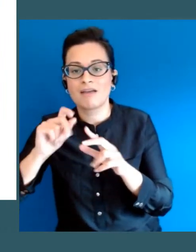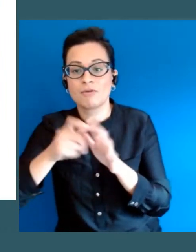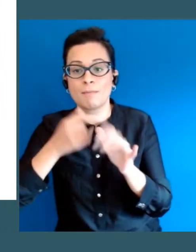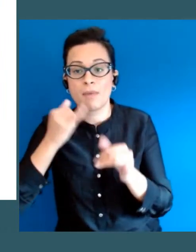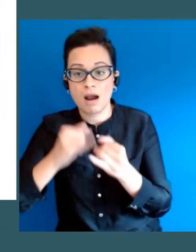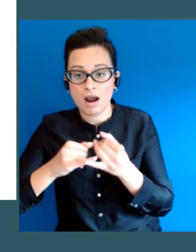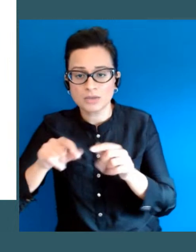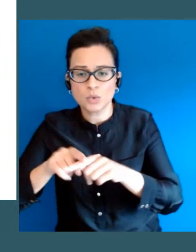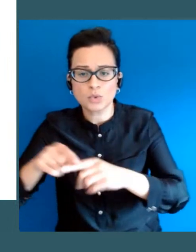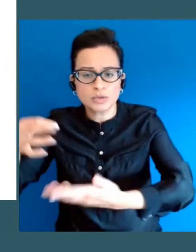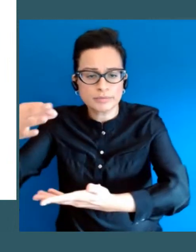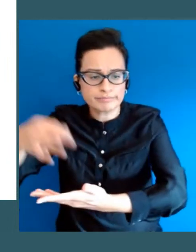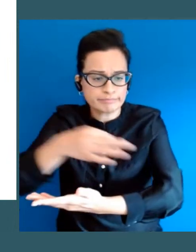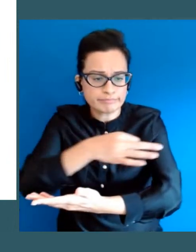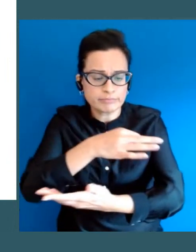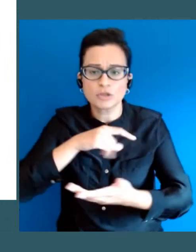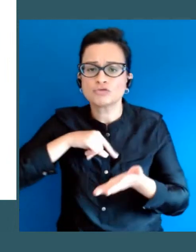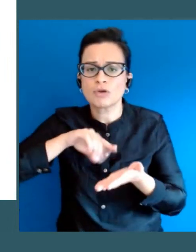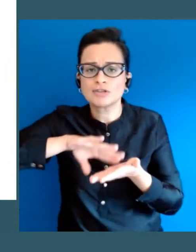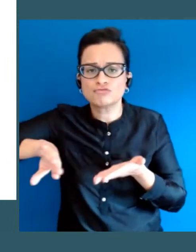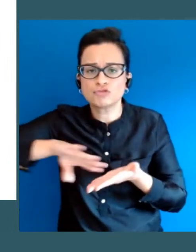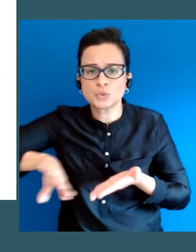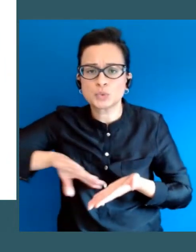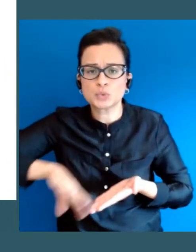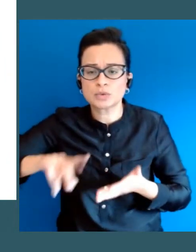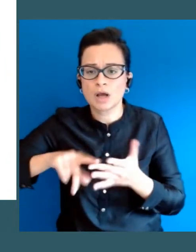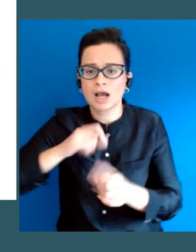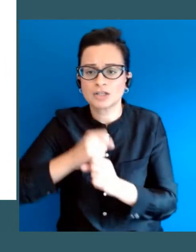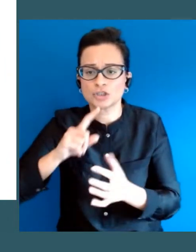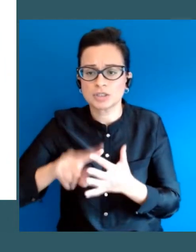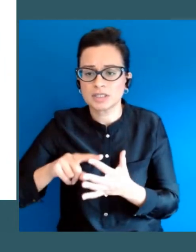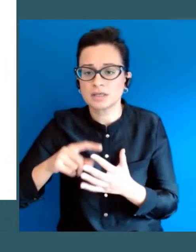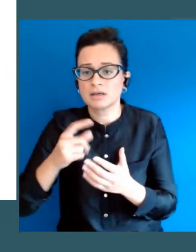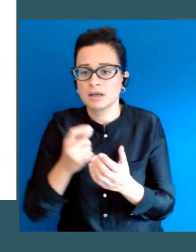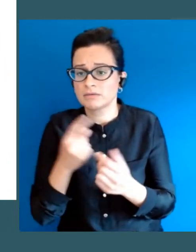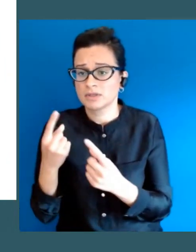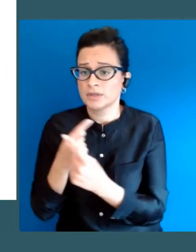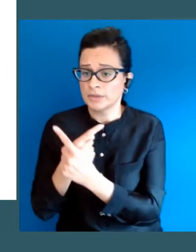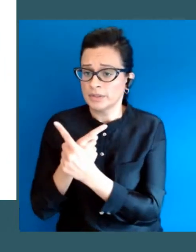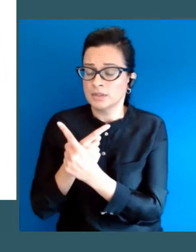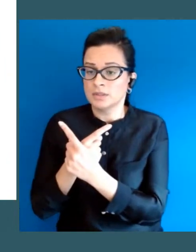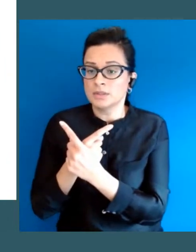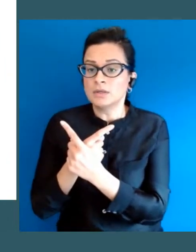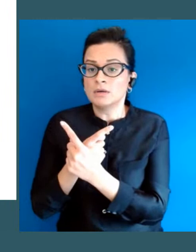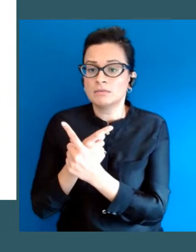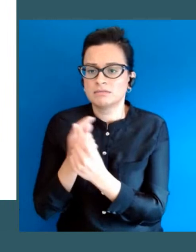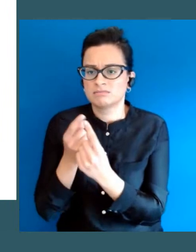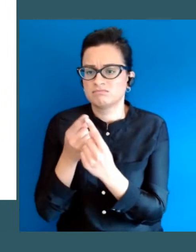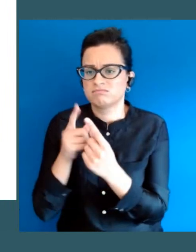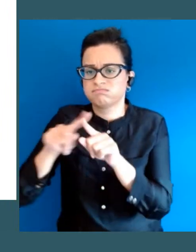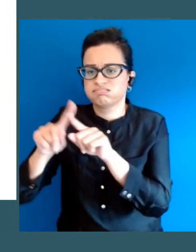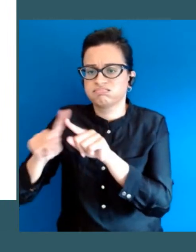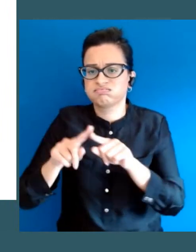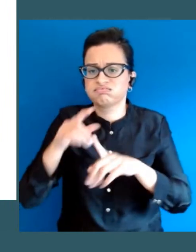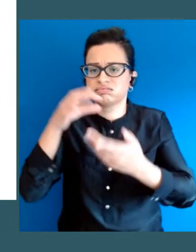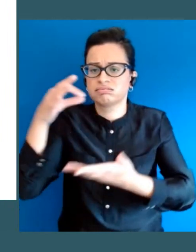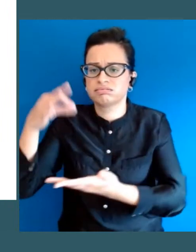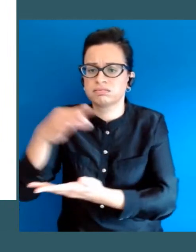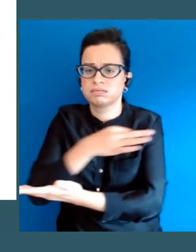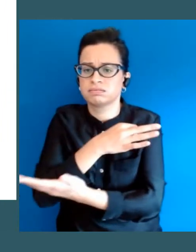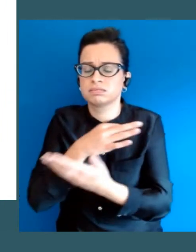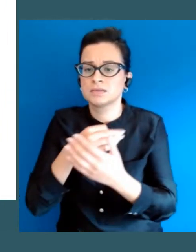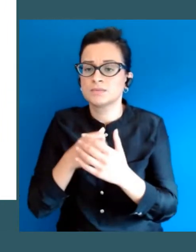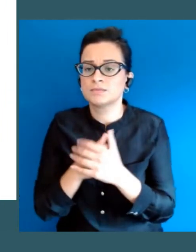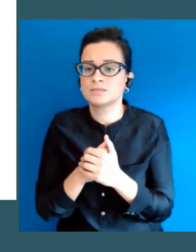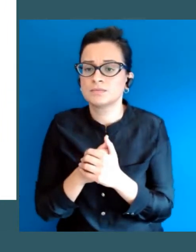out IgE and things. So he had rye, barley, wheat, oat, milk, lots of different skin prick tests, and some of them they